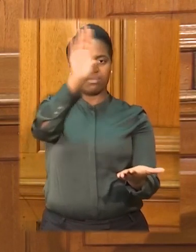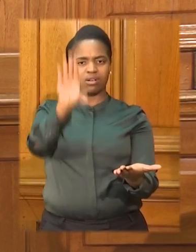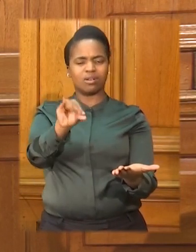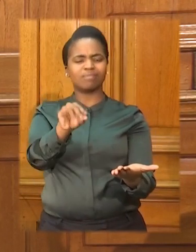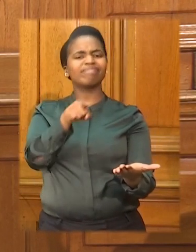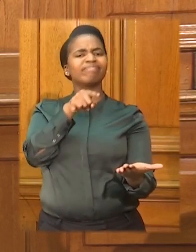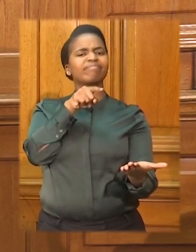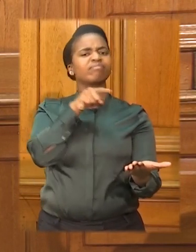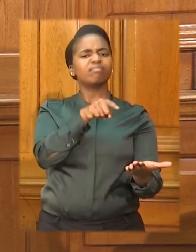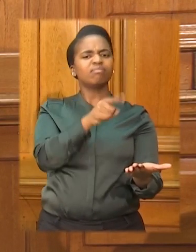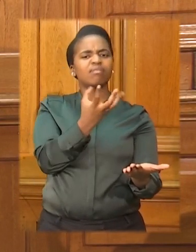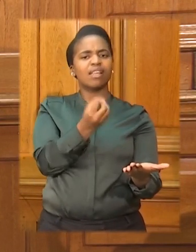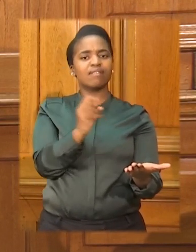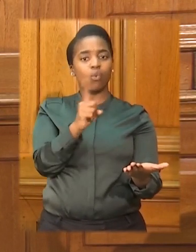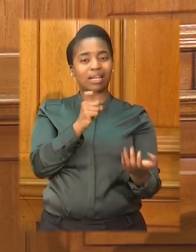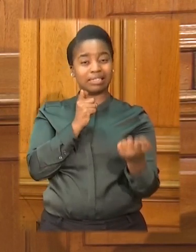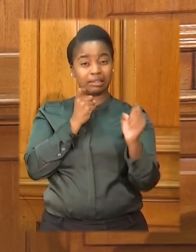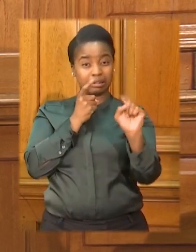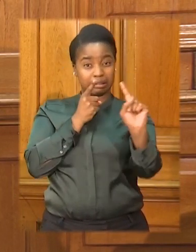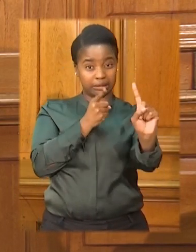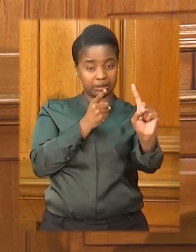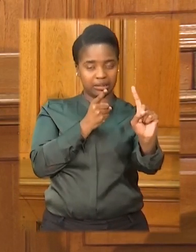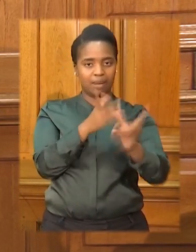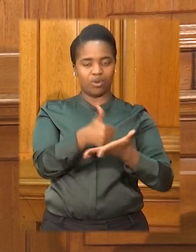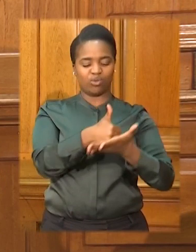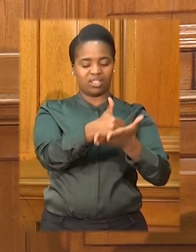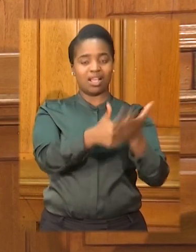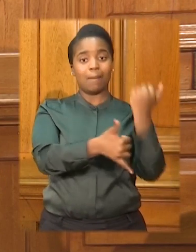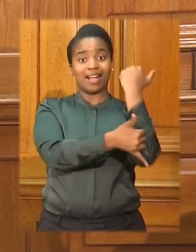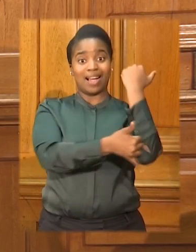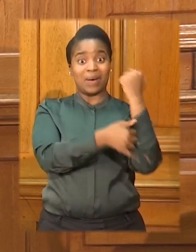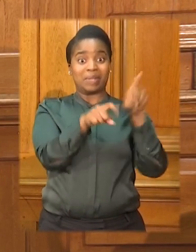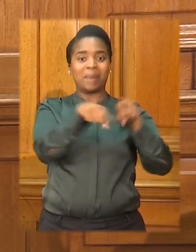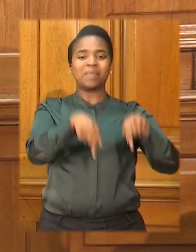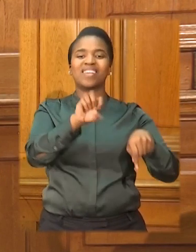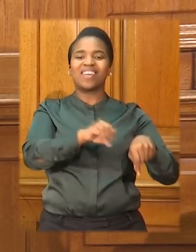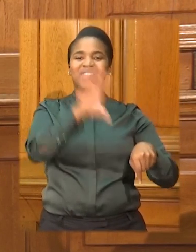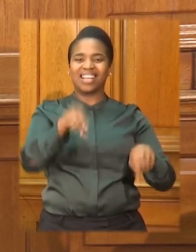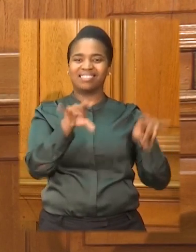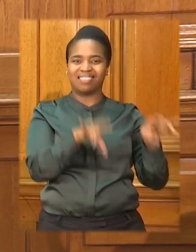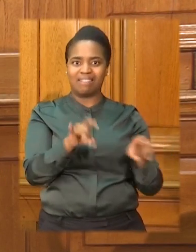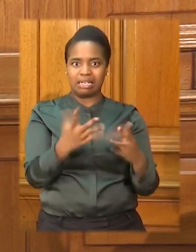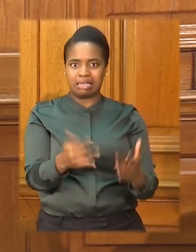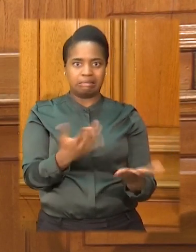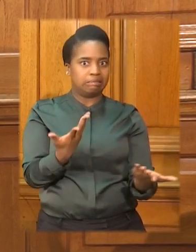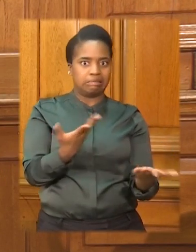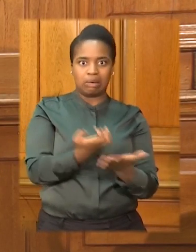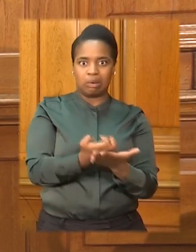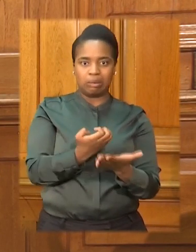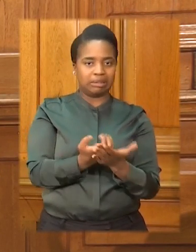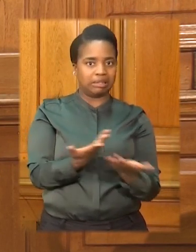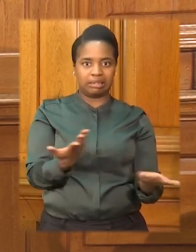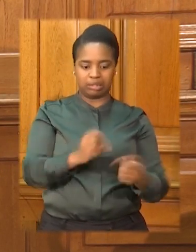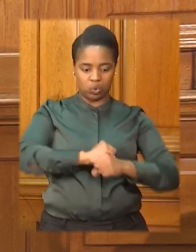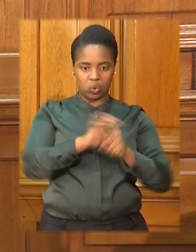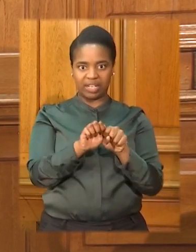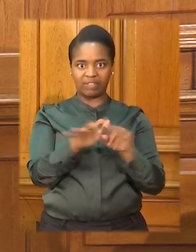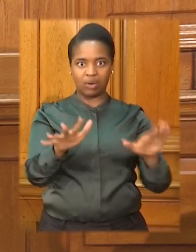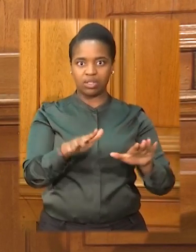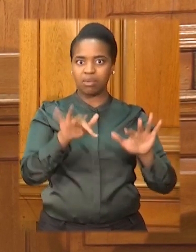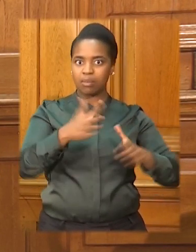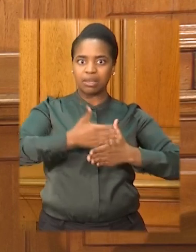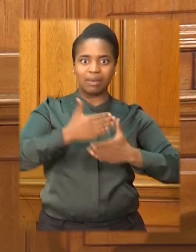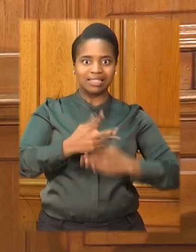packages that are aimed at assisting countries that are having to address the coronavirus crisis